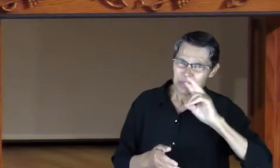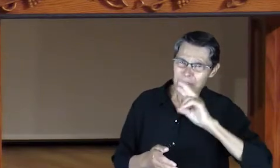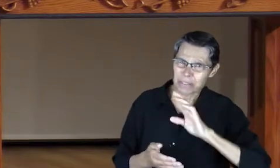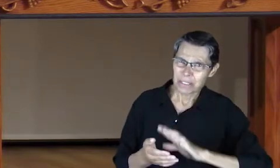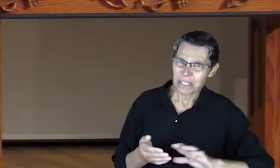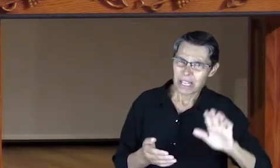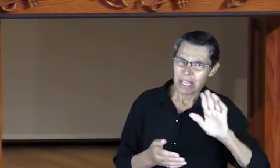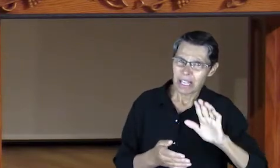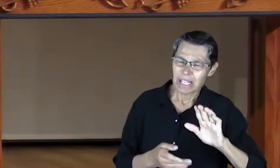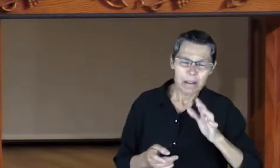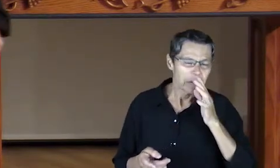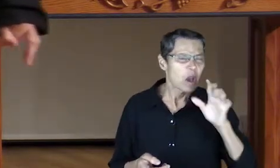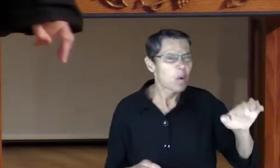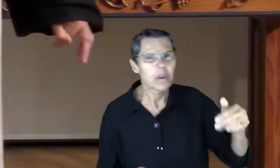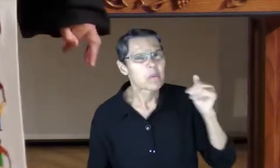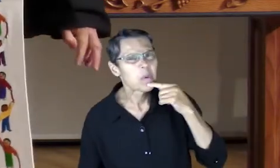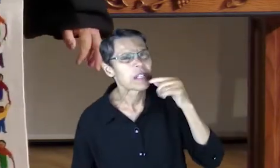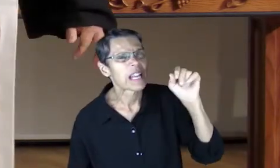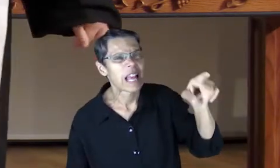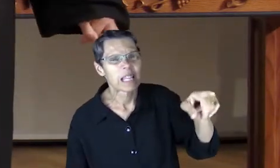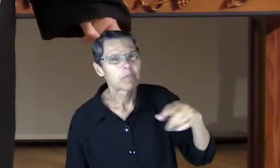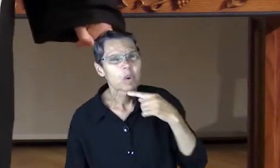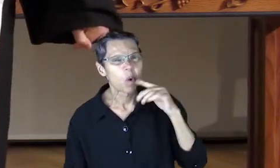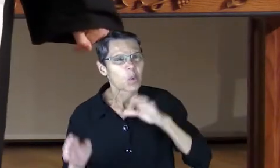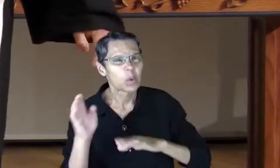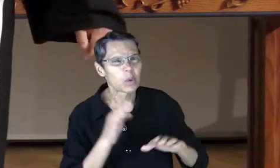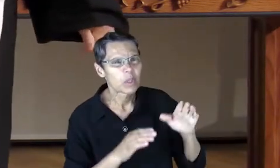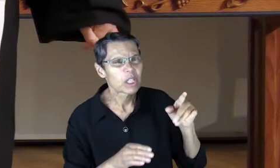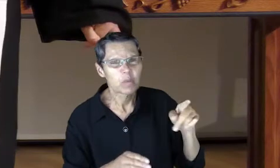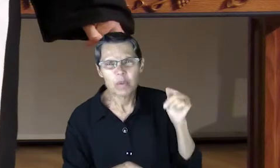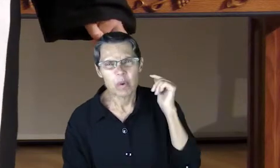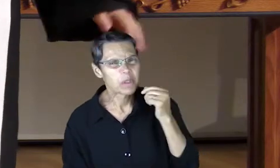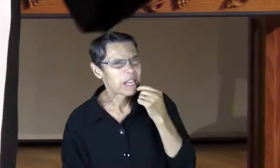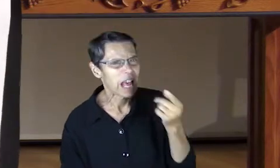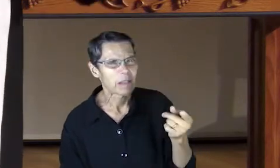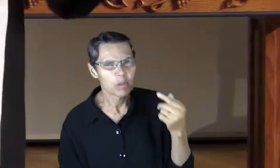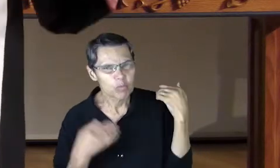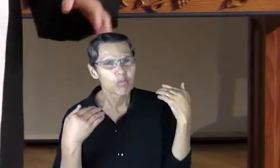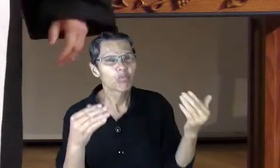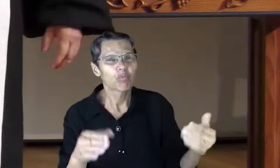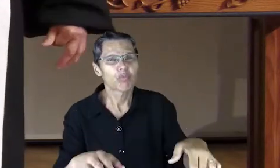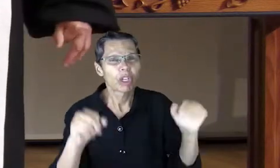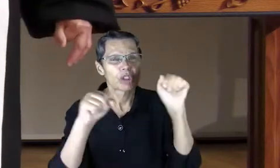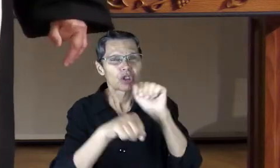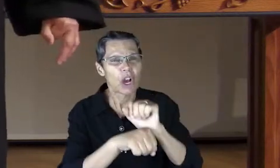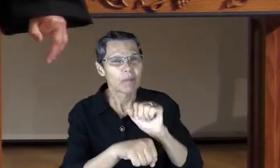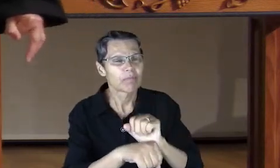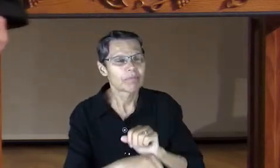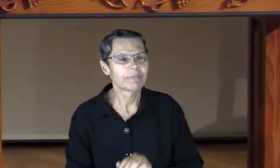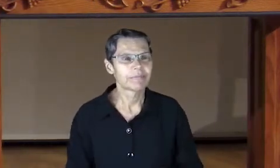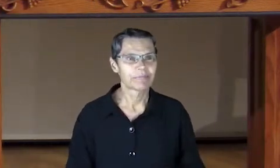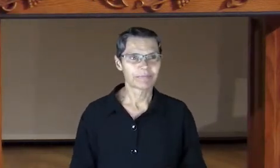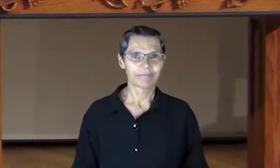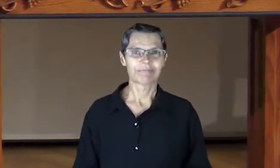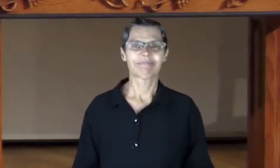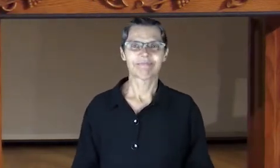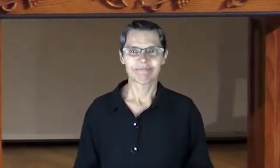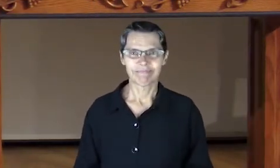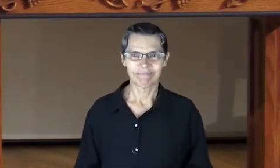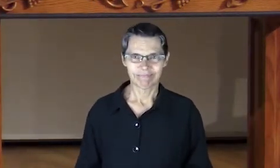freshman in college. And she goes, well, we won't tell, honey, don't worry. We won't tell them. You just go ahead and do your job.